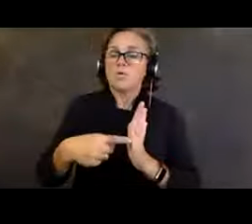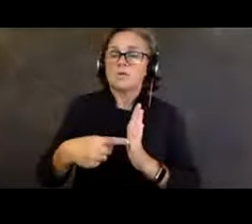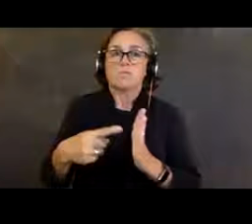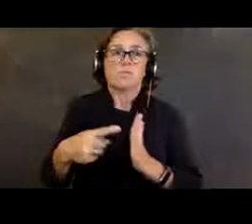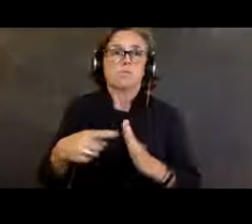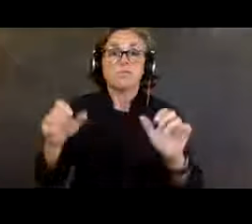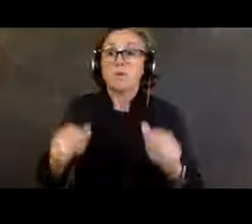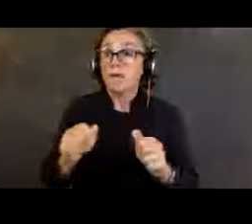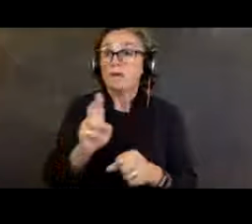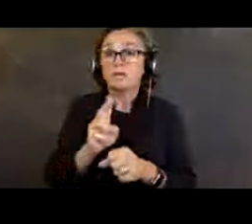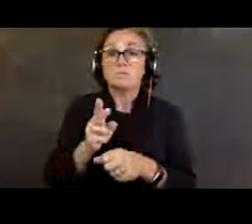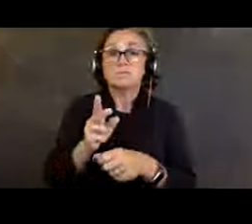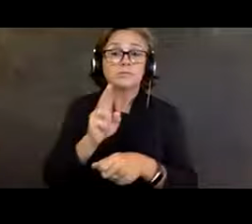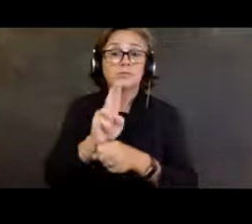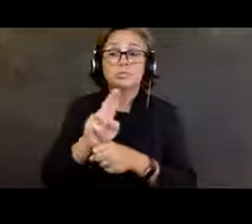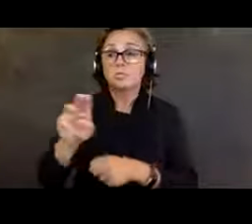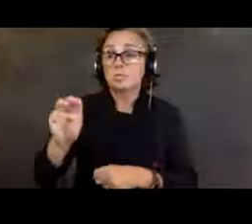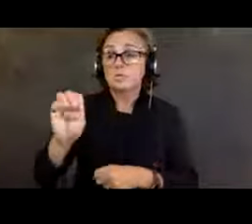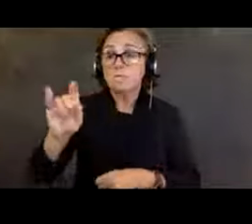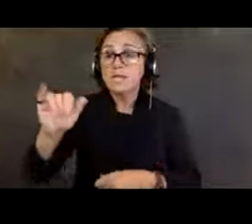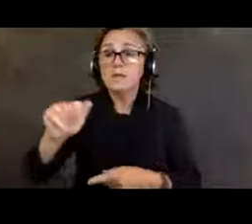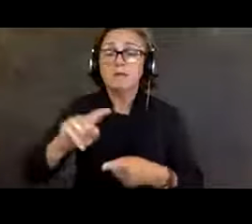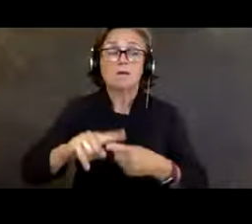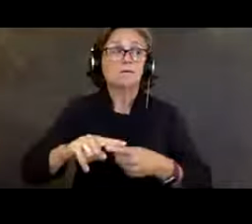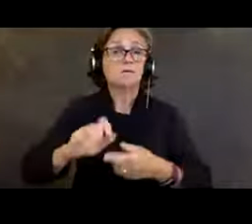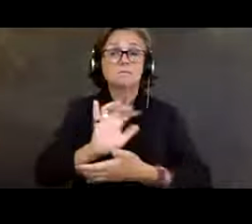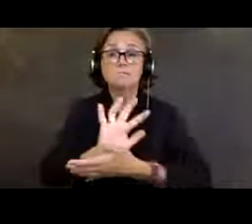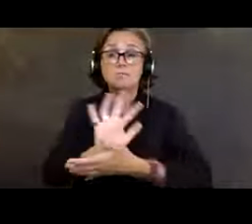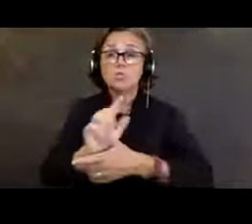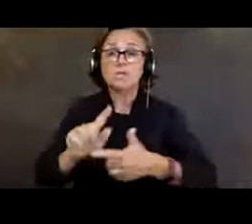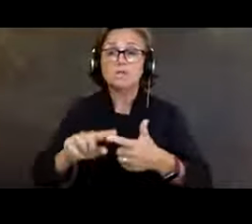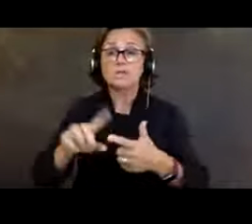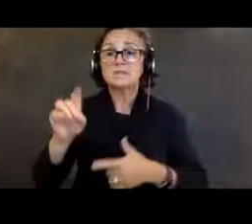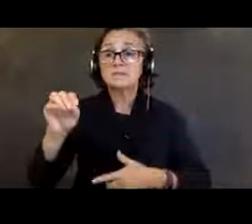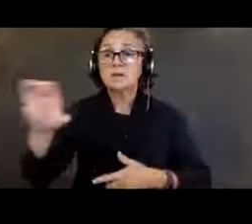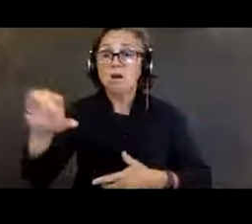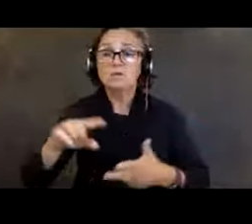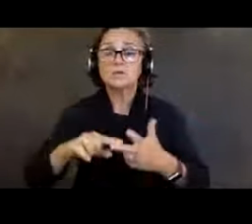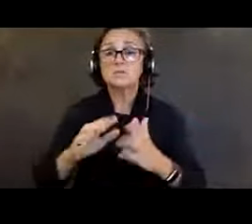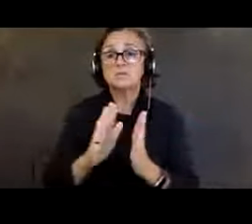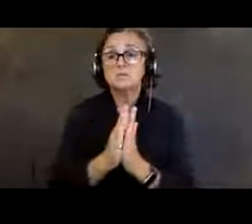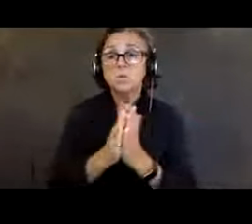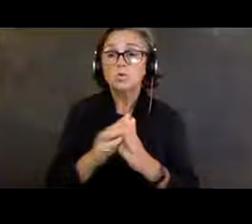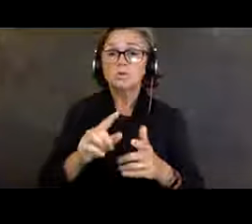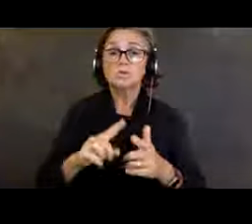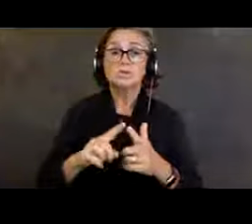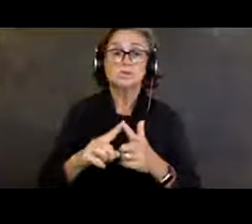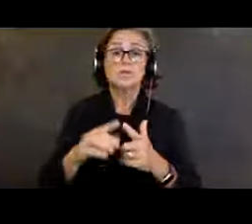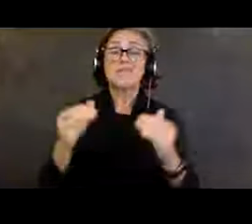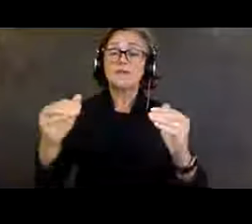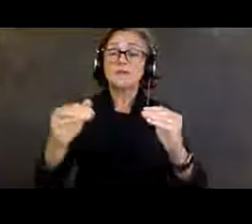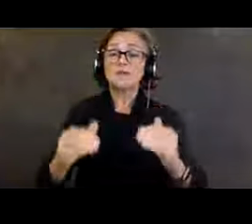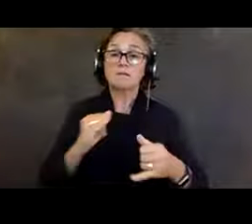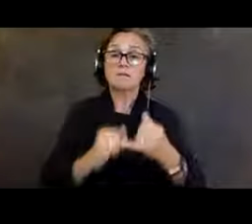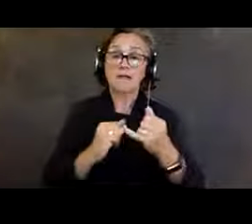use media, movies, documentaries, even books. And then for tweens and teens,